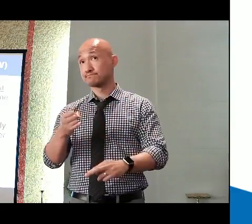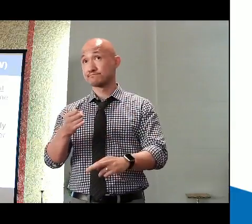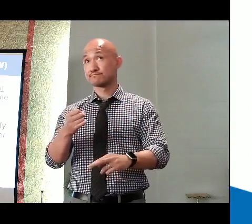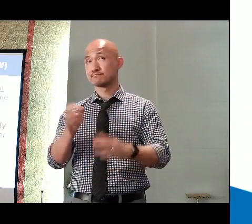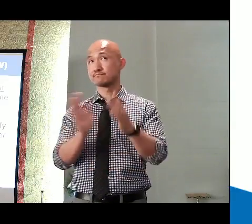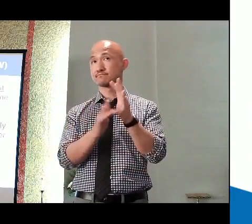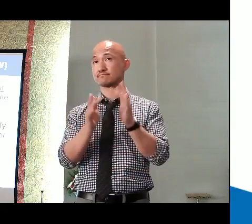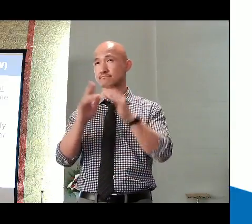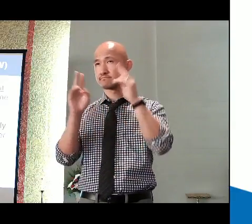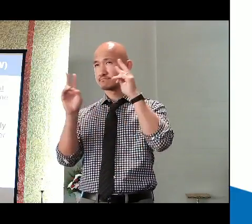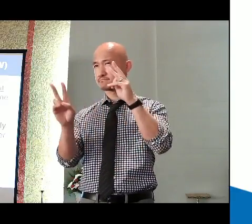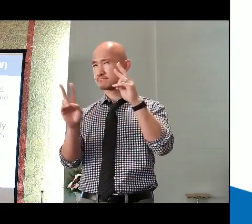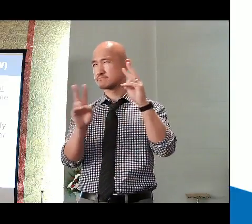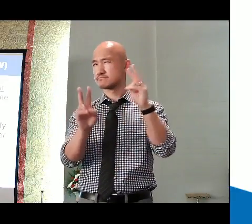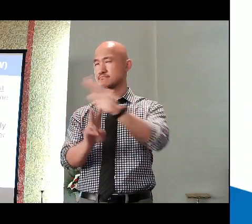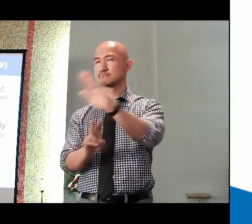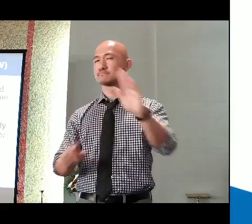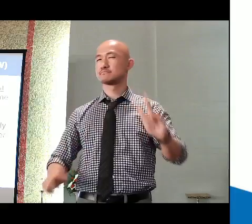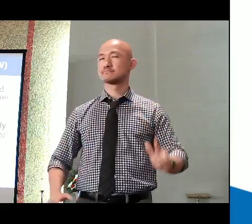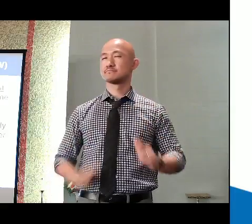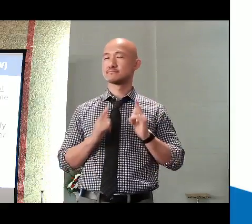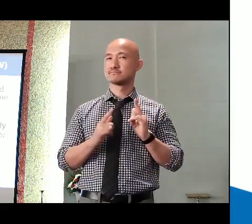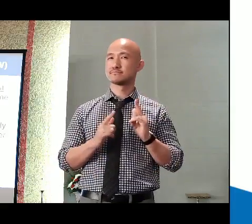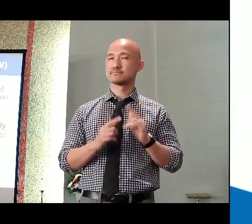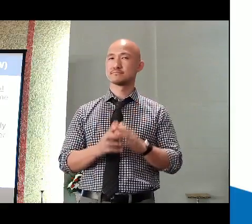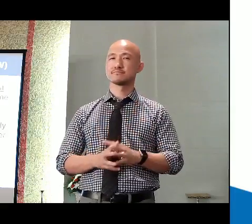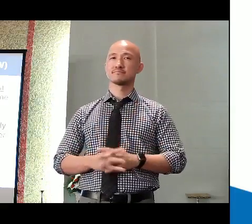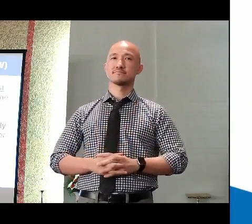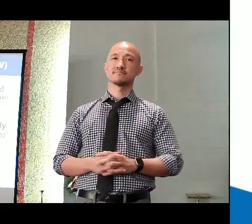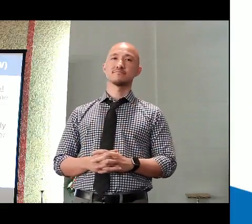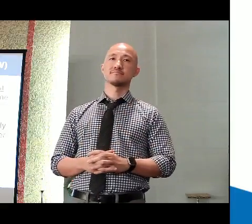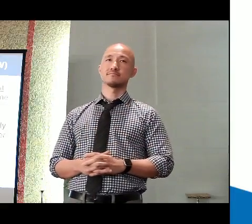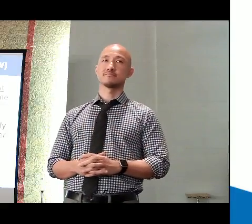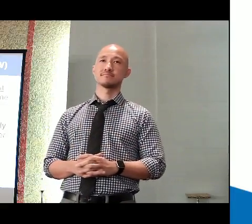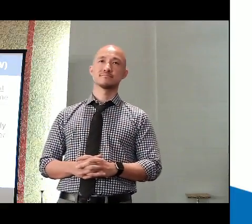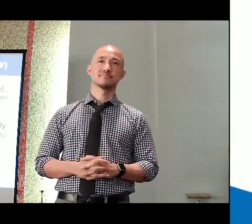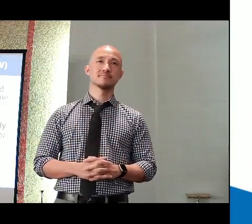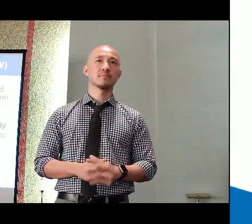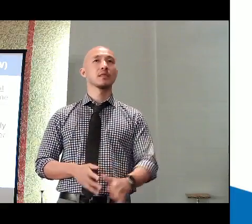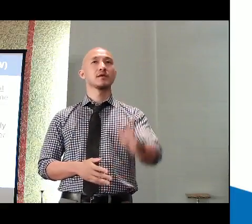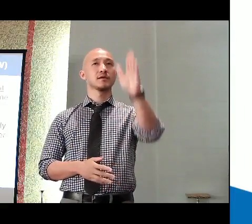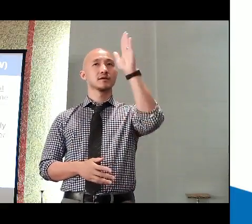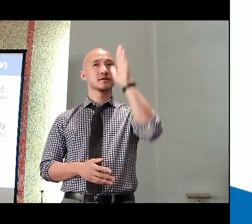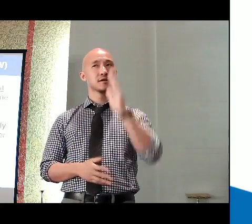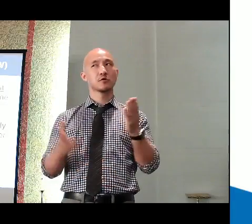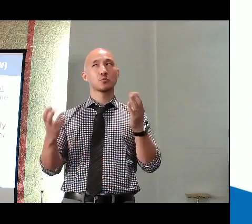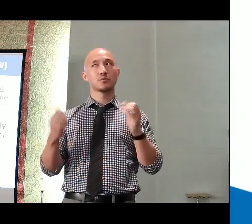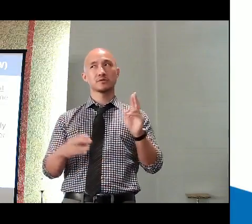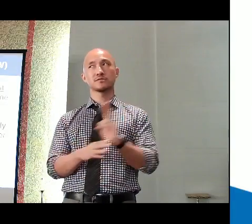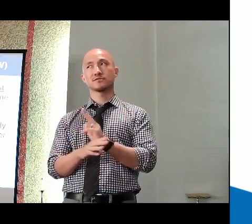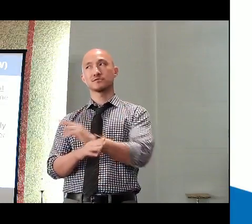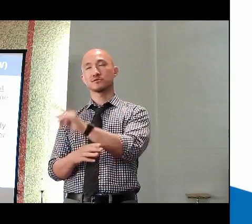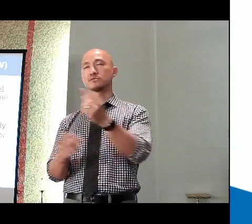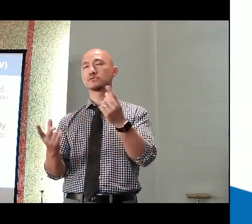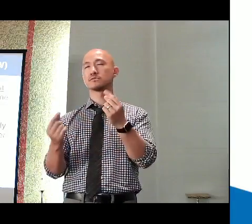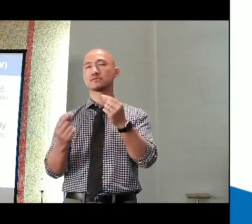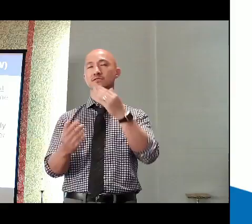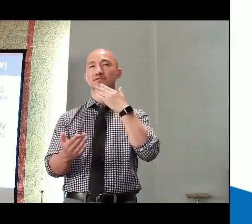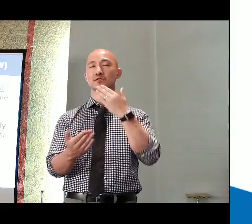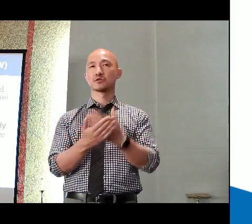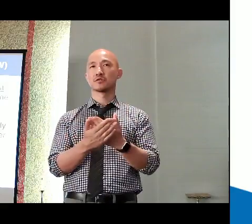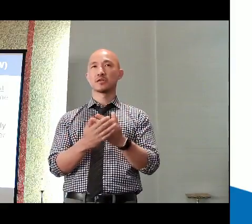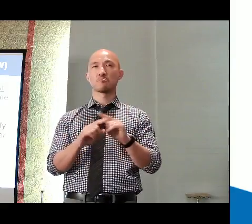prepared as a church, because God wants to use us. But he's not going to. He's not even going to want to listen